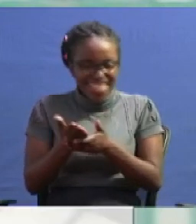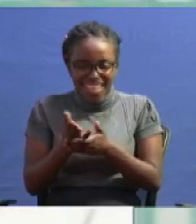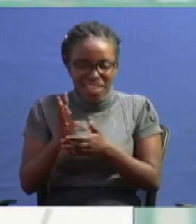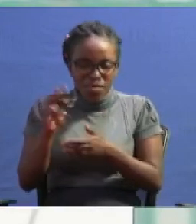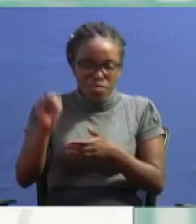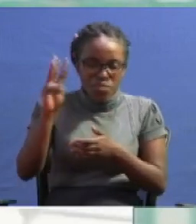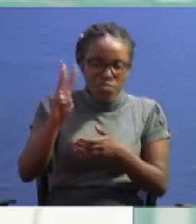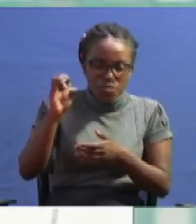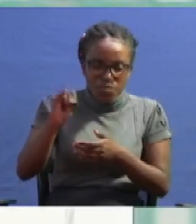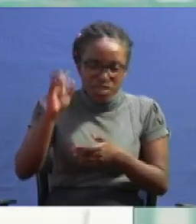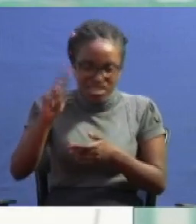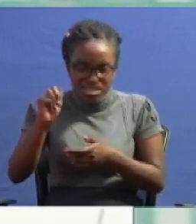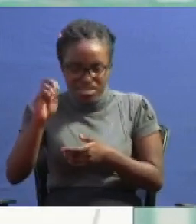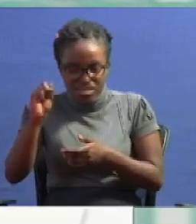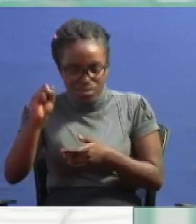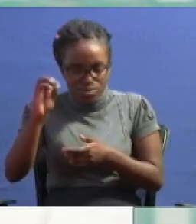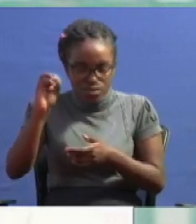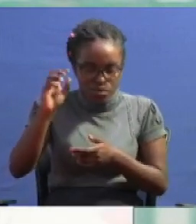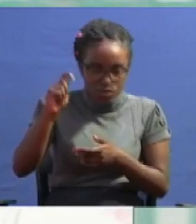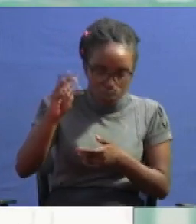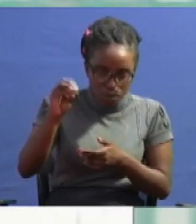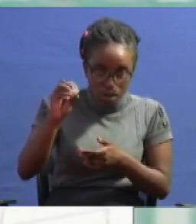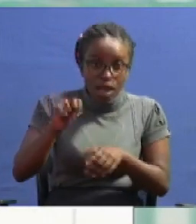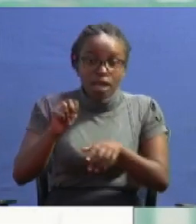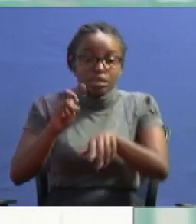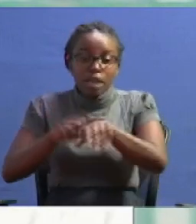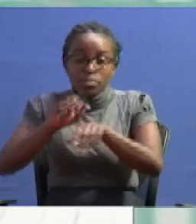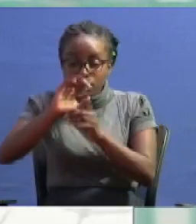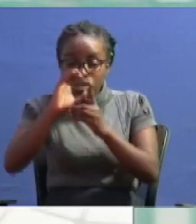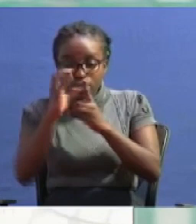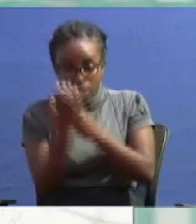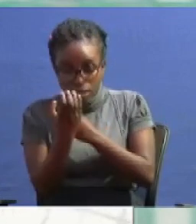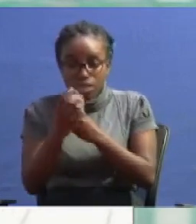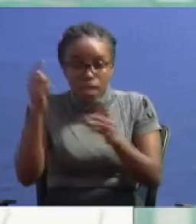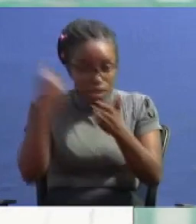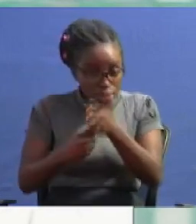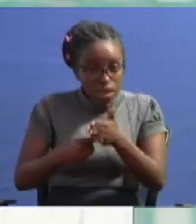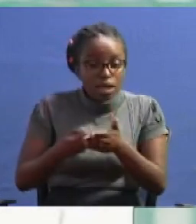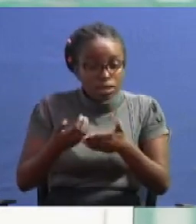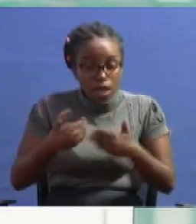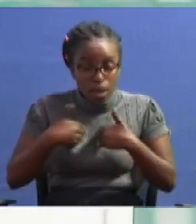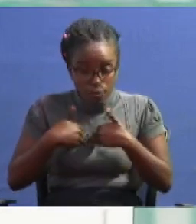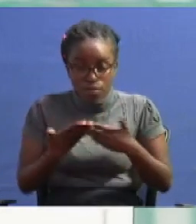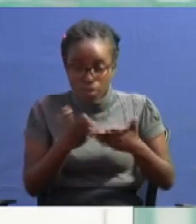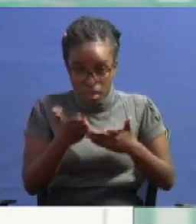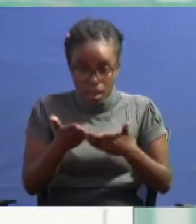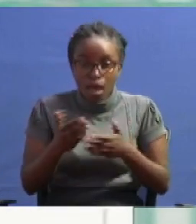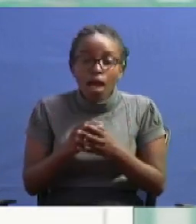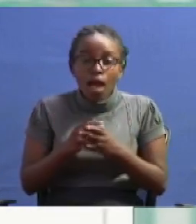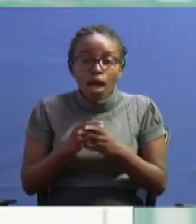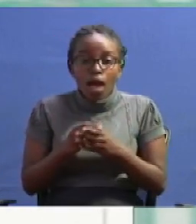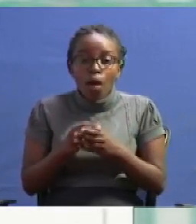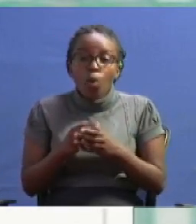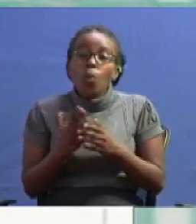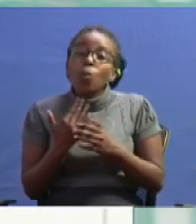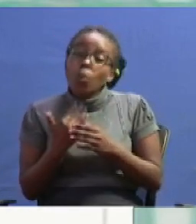it, no nation can prosper by taxing its citizens. What you do is you attract investors, because now you have money